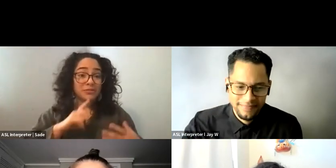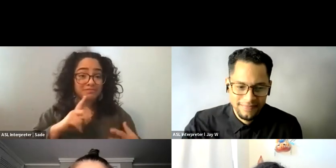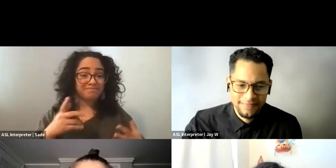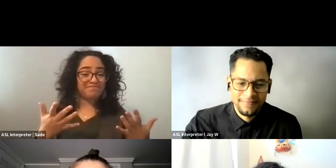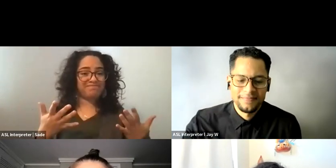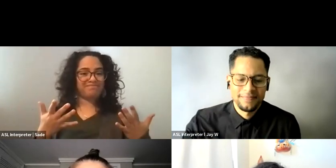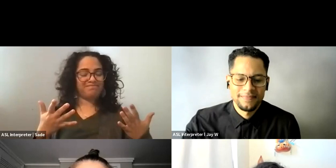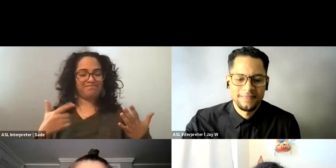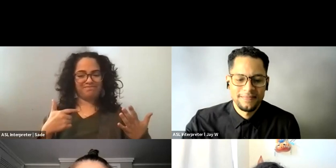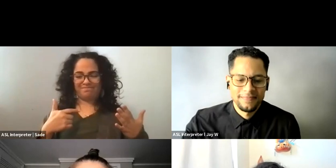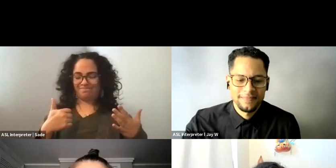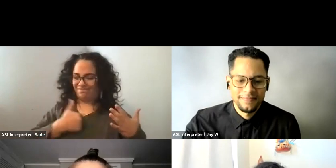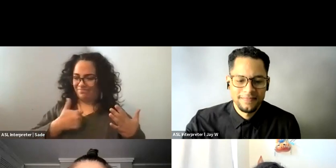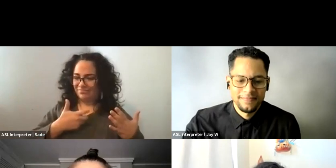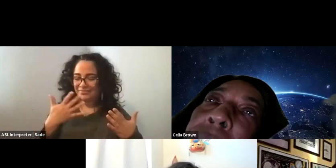because,